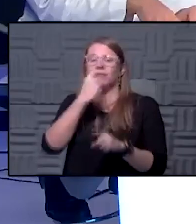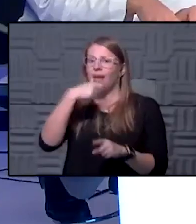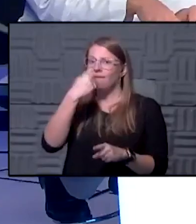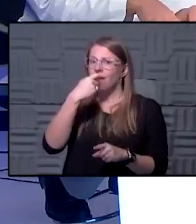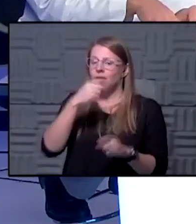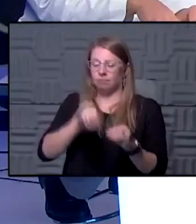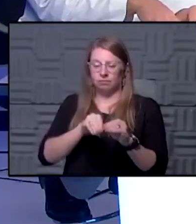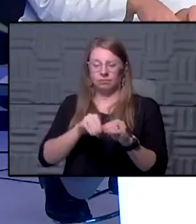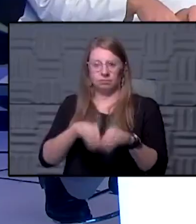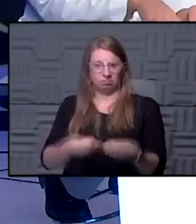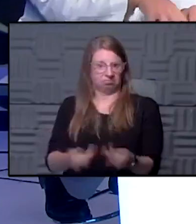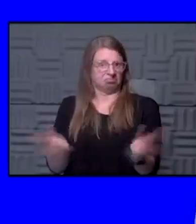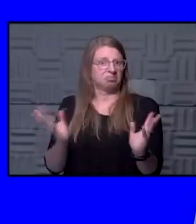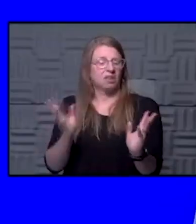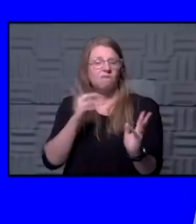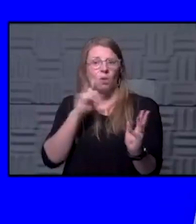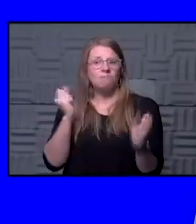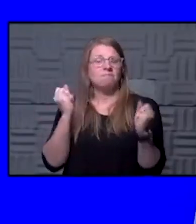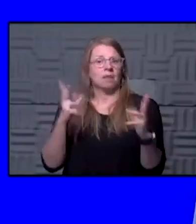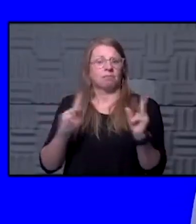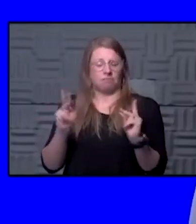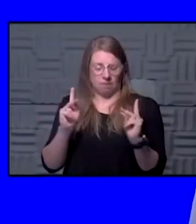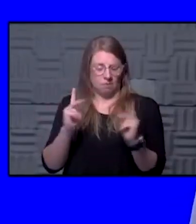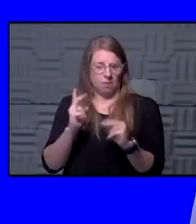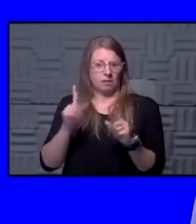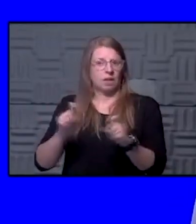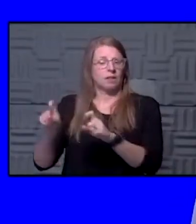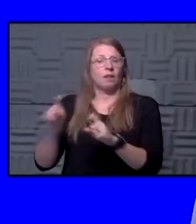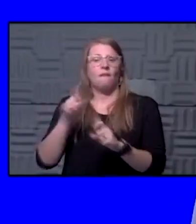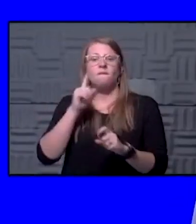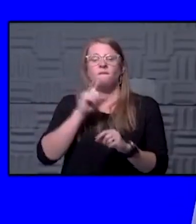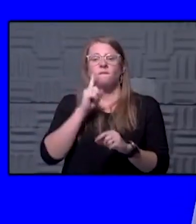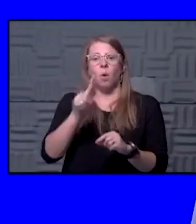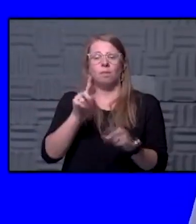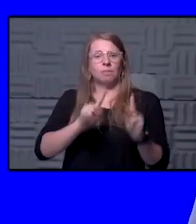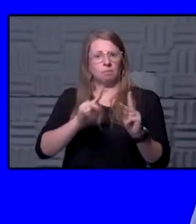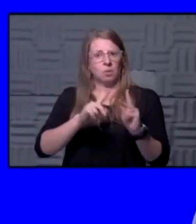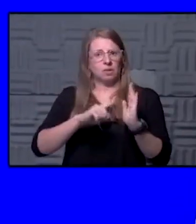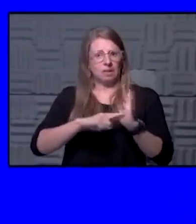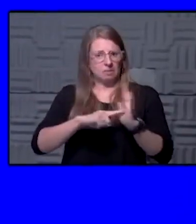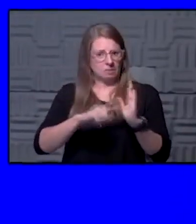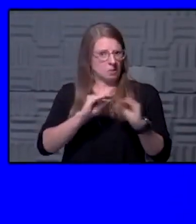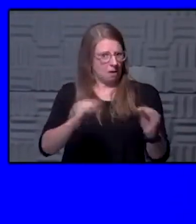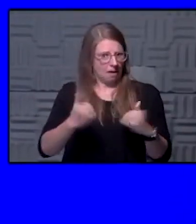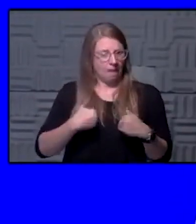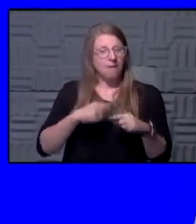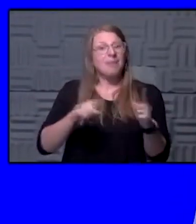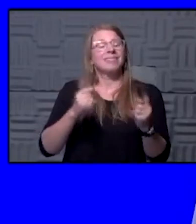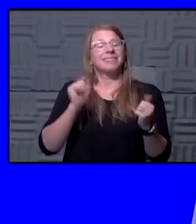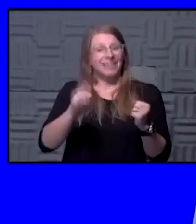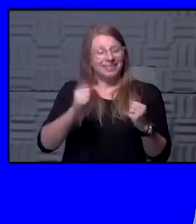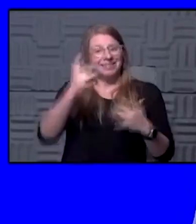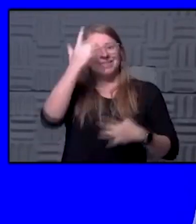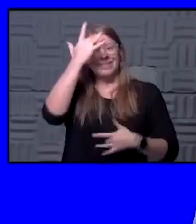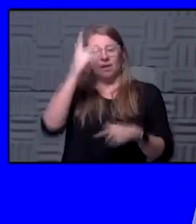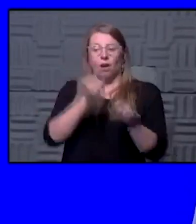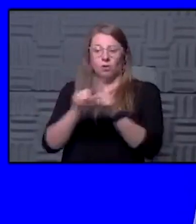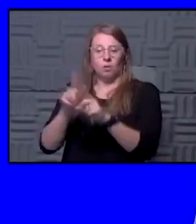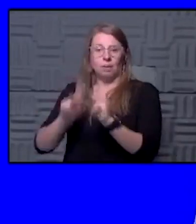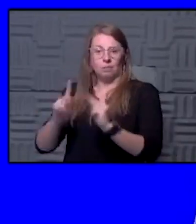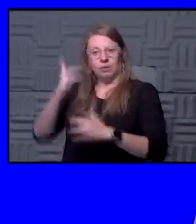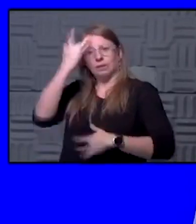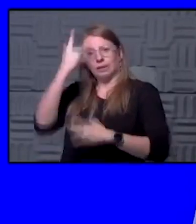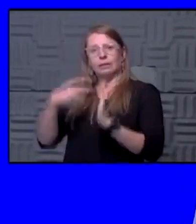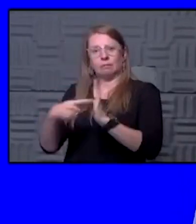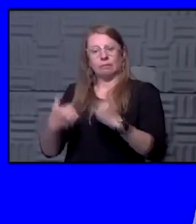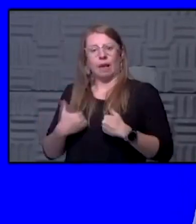to the masses for asymptomatic or symptomatic. We aren't there yet. But then also the antigen testing, and particularly because